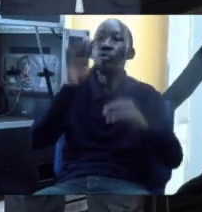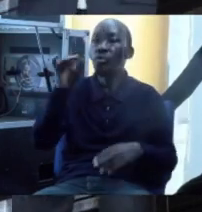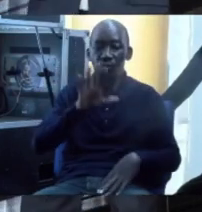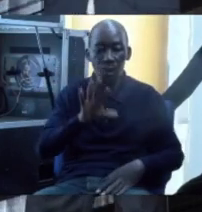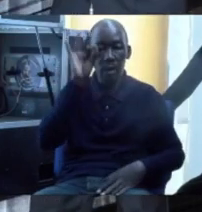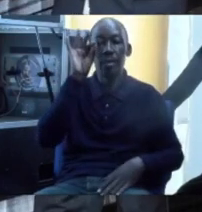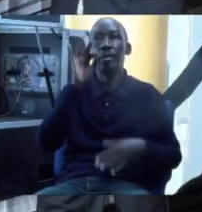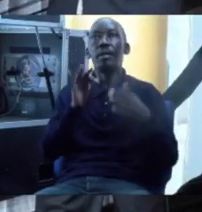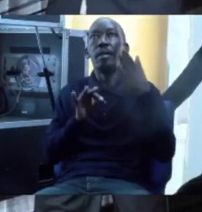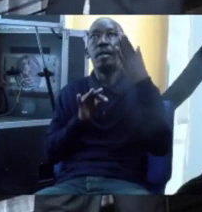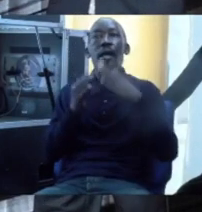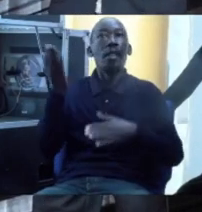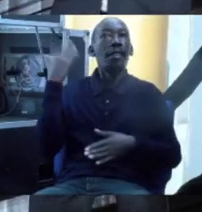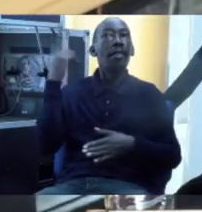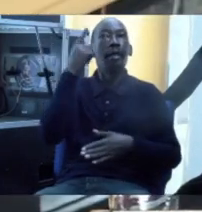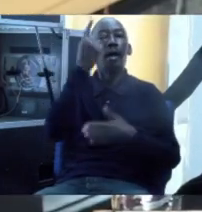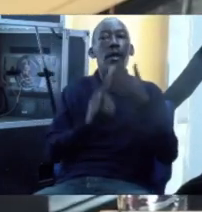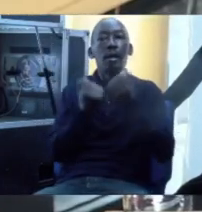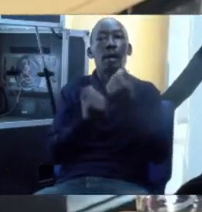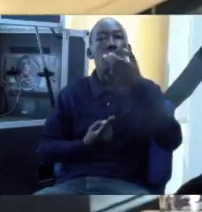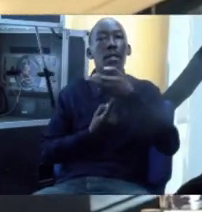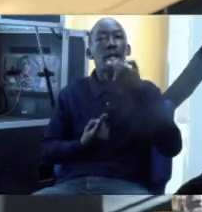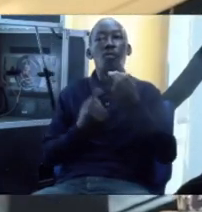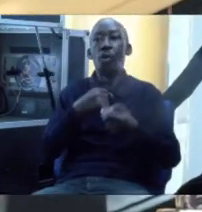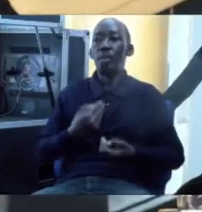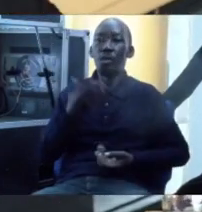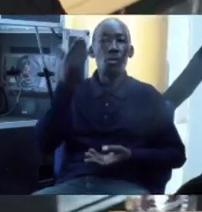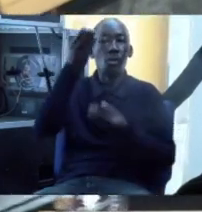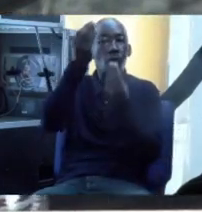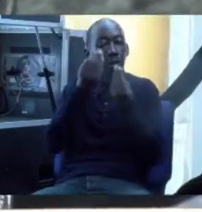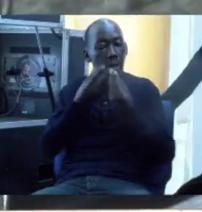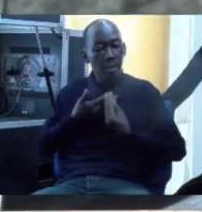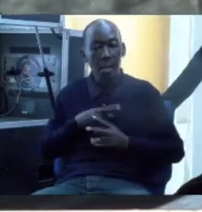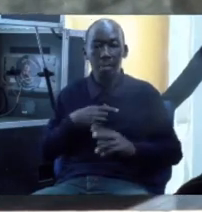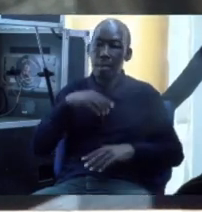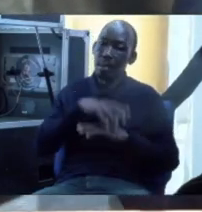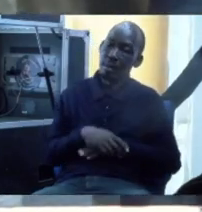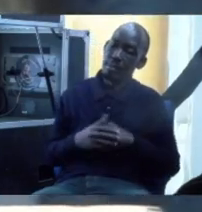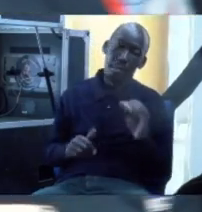discover unatambua there was a premium meant for you. Kulikuwa na premium yako.